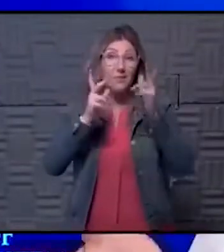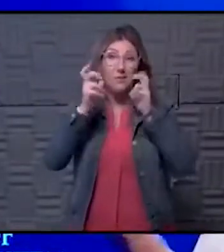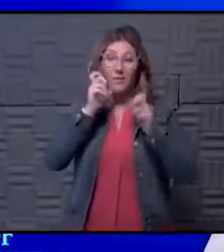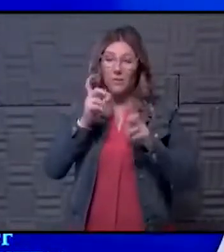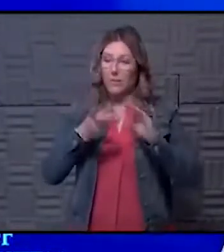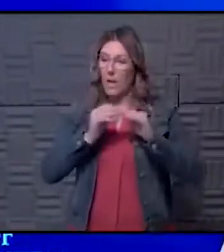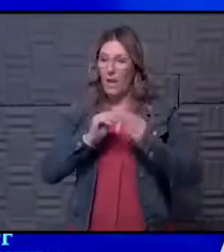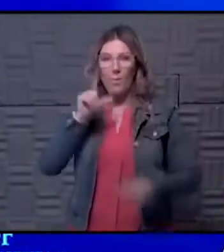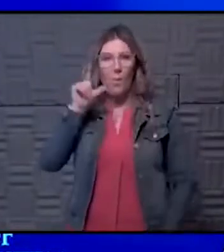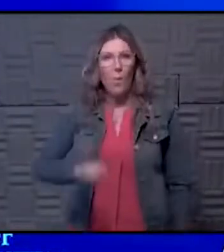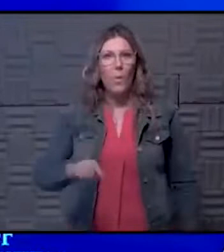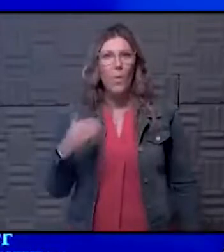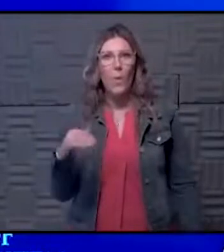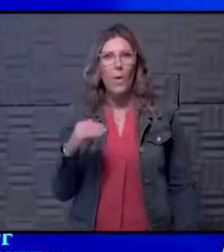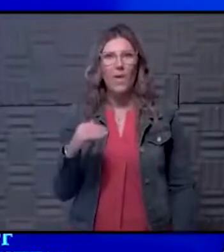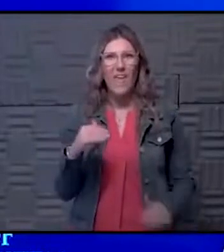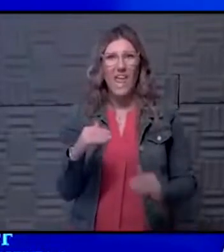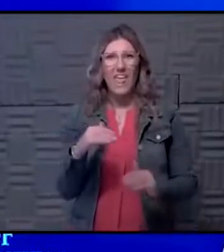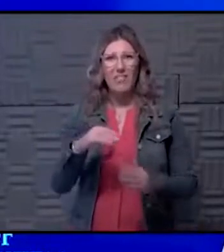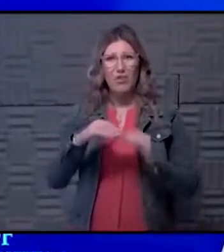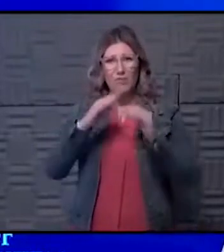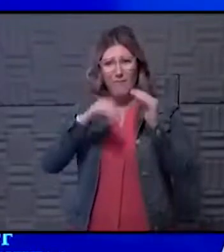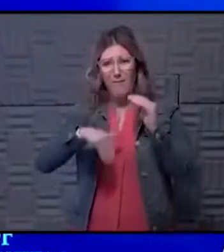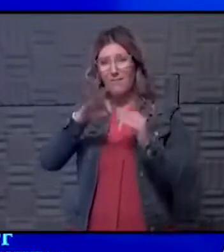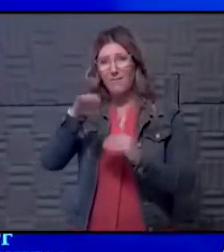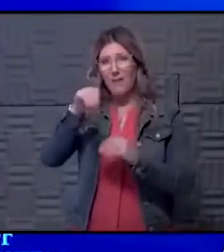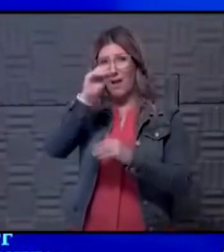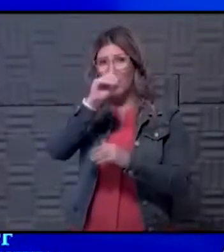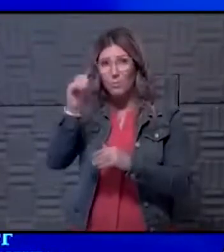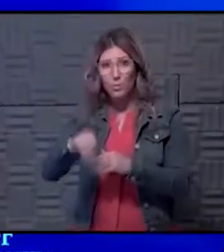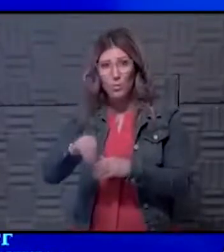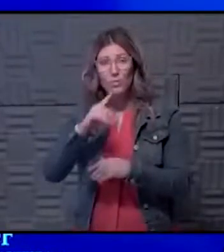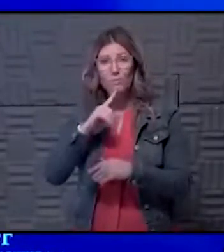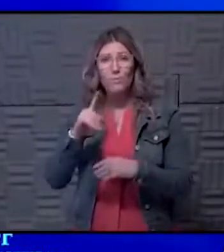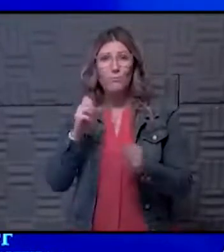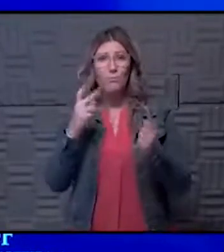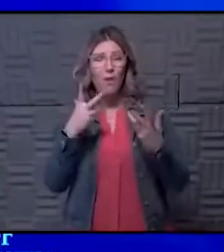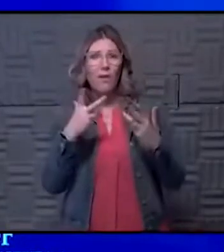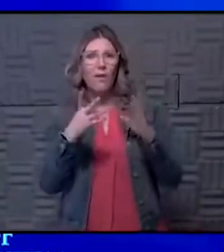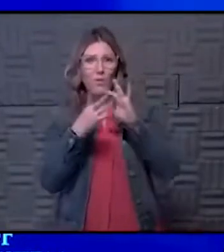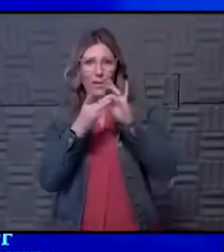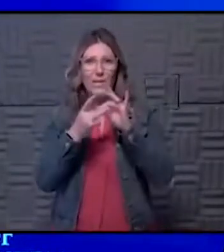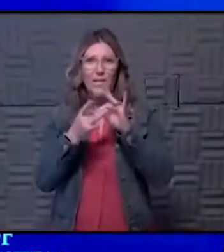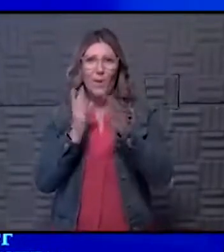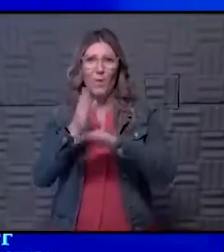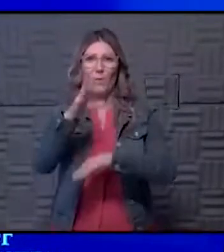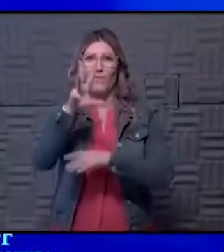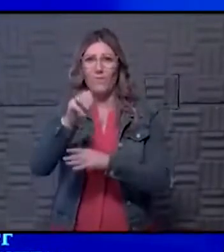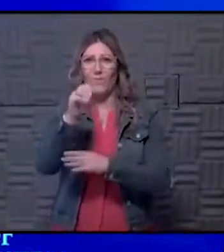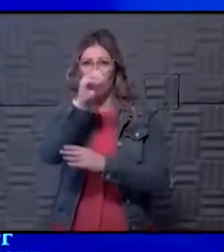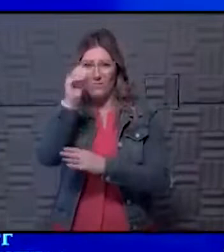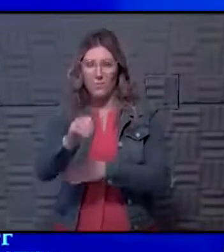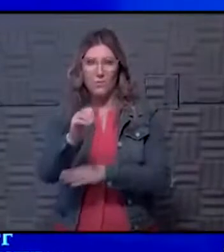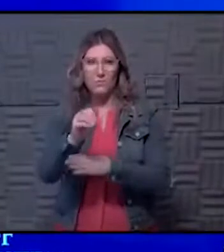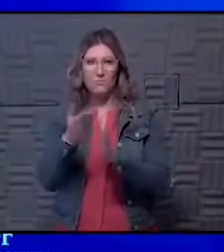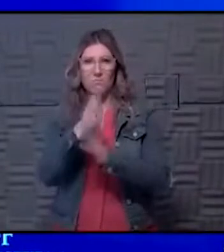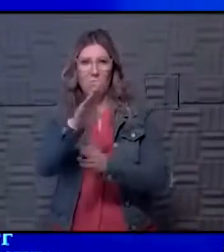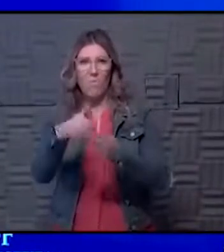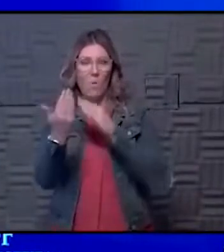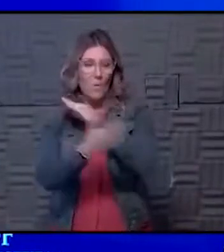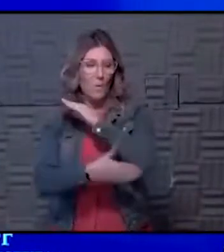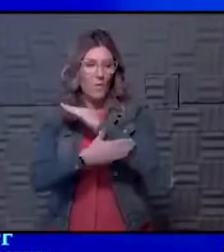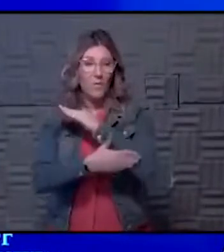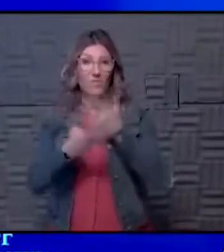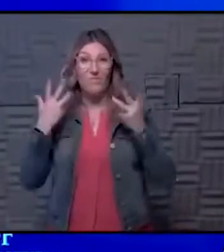really low right now. They're down by 90%. And I think a lot of that has to do with the fact that over 50% of people across the country are getting their first